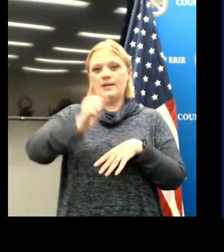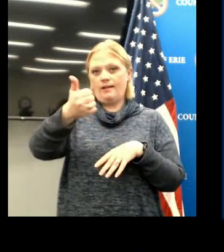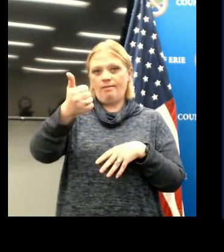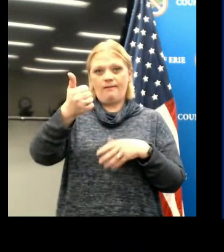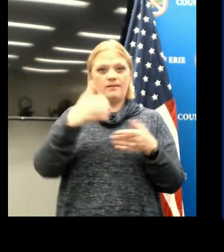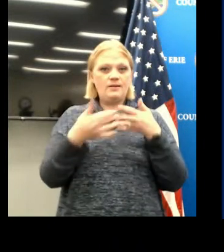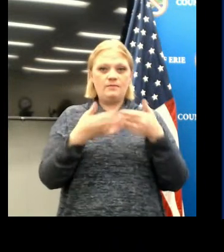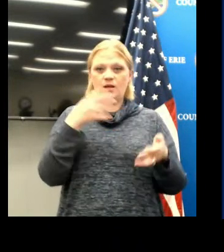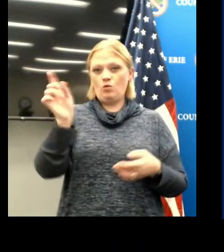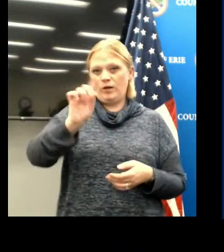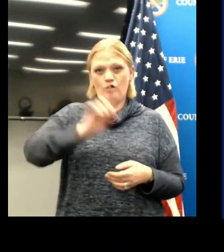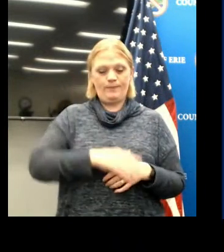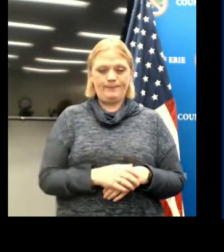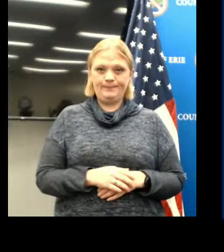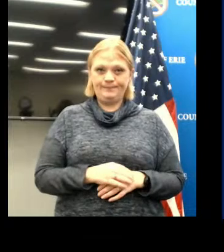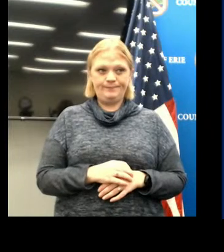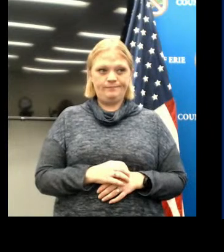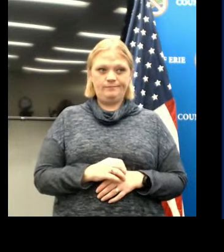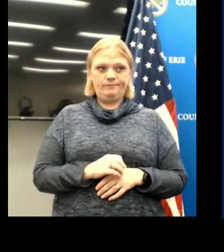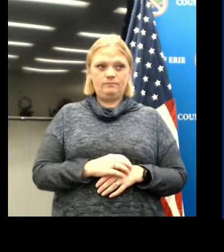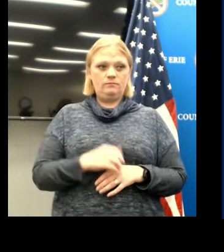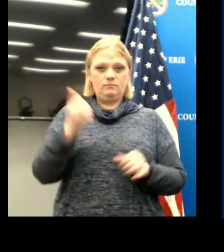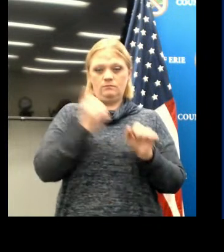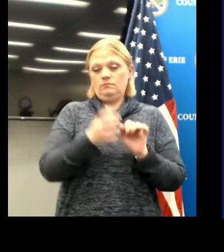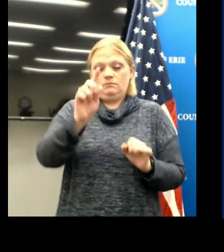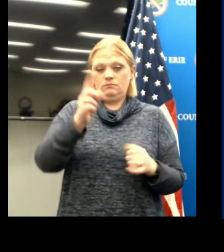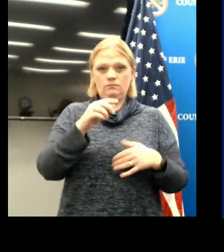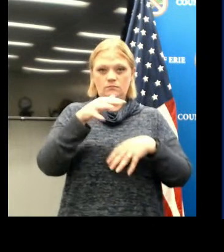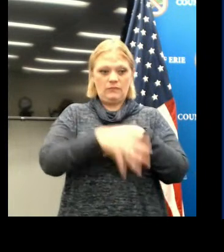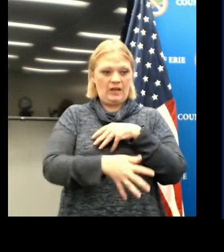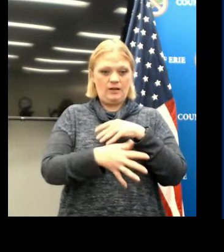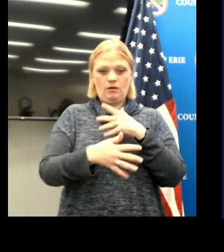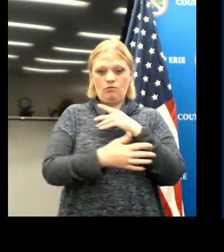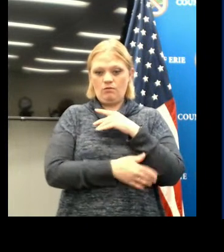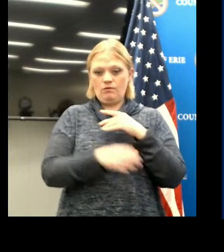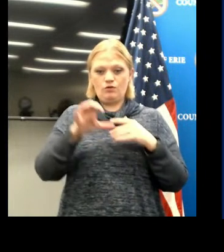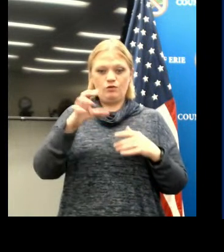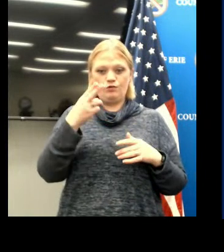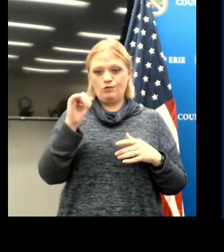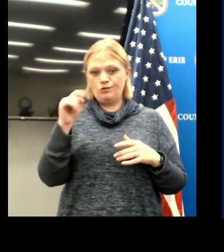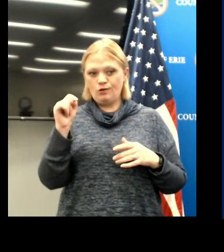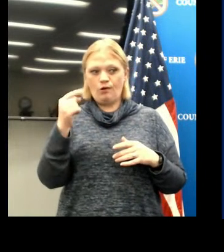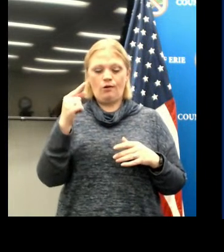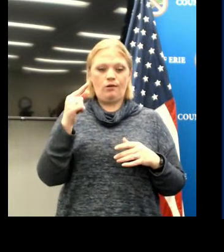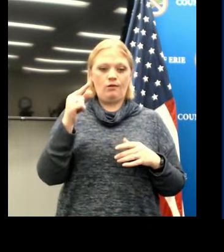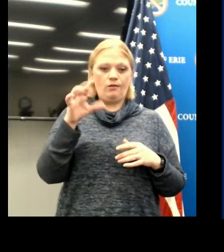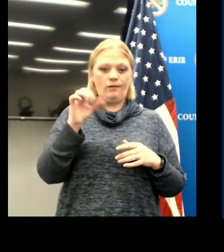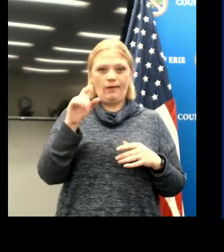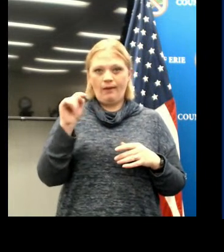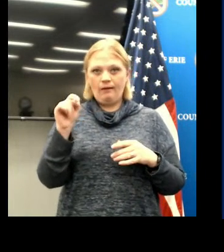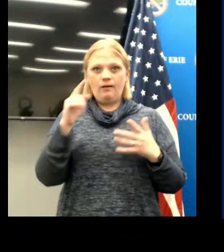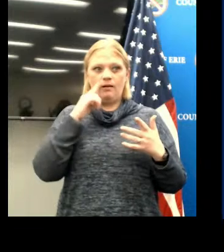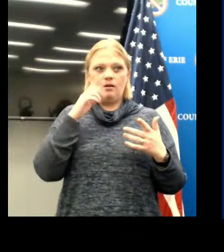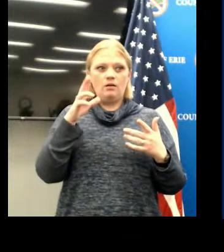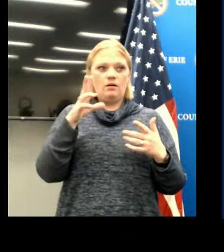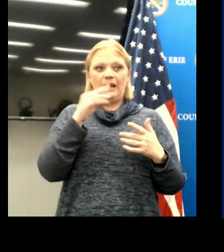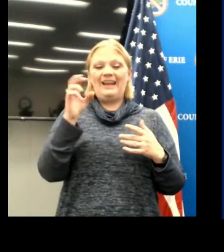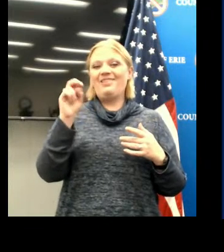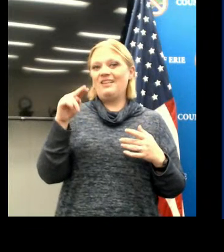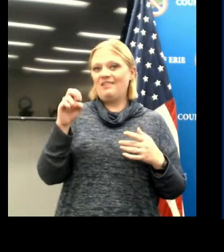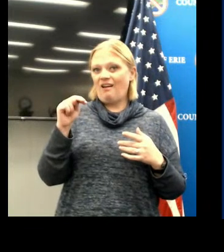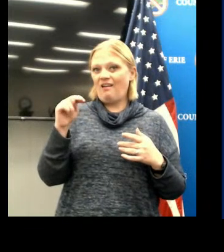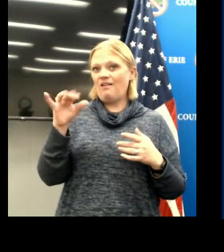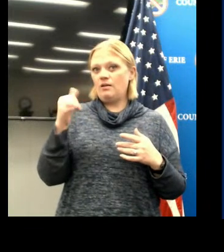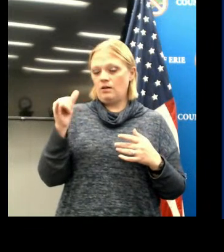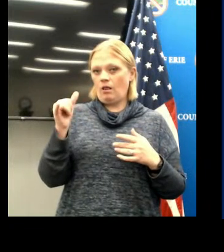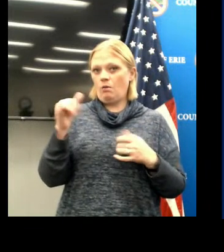they are in New York State. So everywhere, Niagara County, Chautauqua County, Cattaraugus, Genesee, as well as the non-yellow